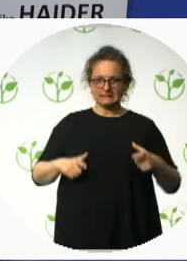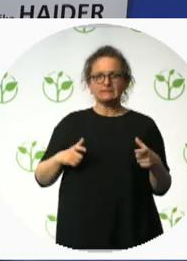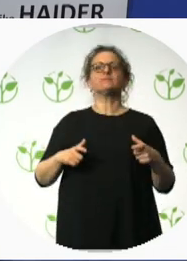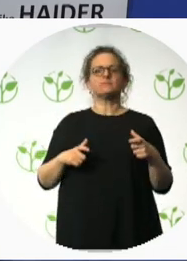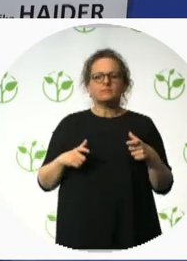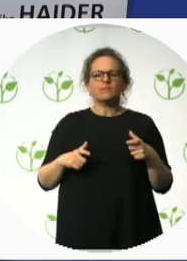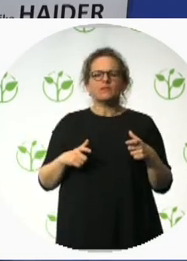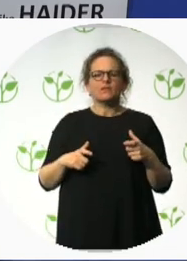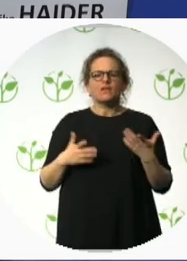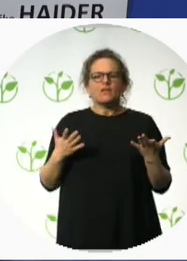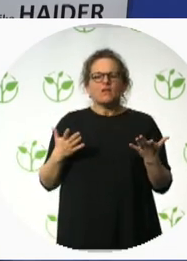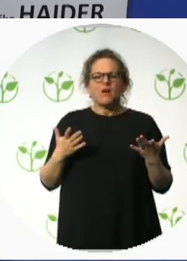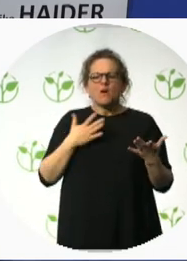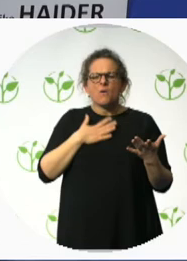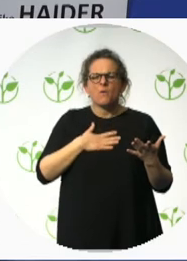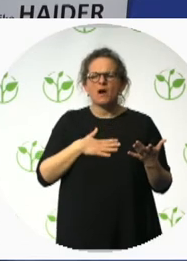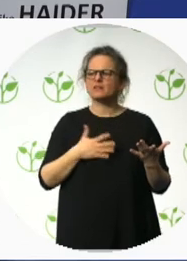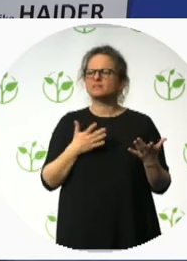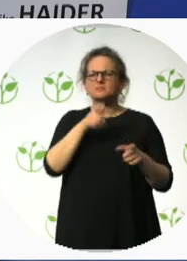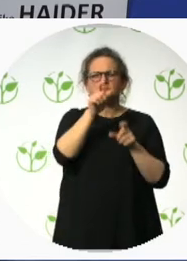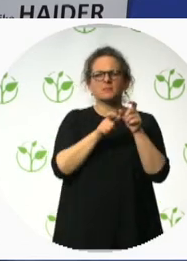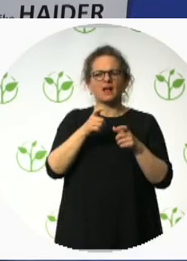for them, how they can fulfill it.